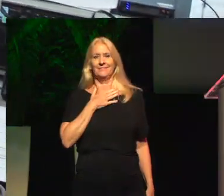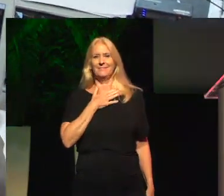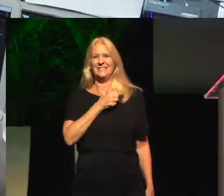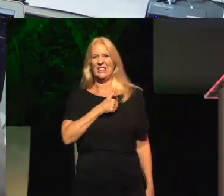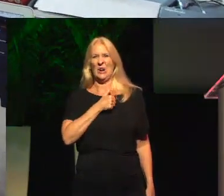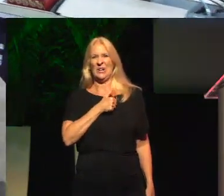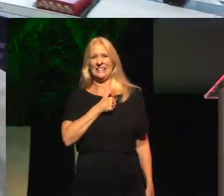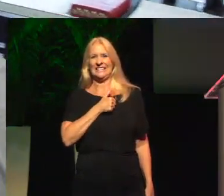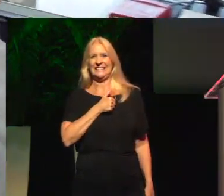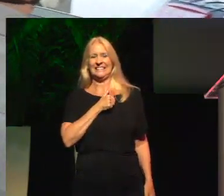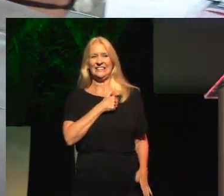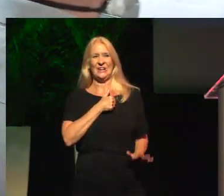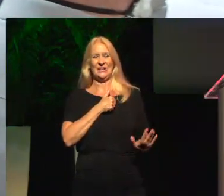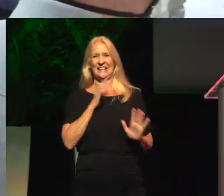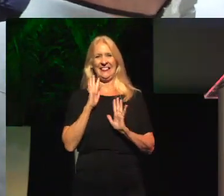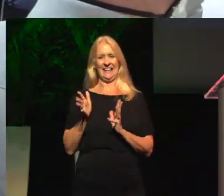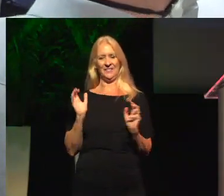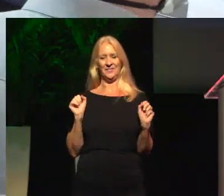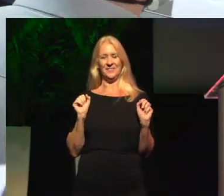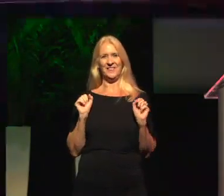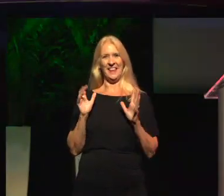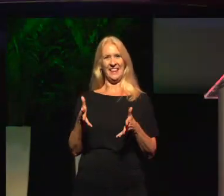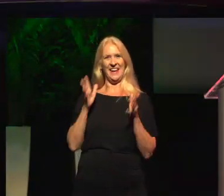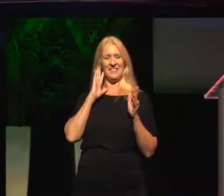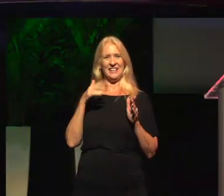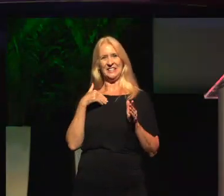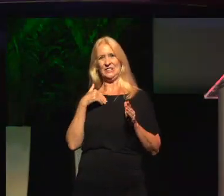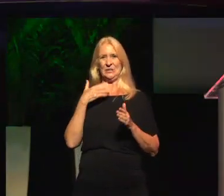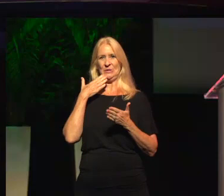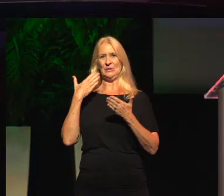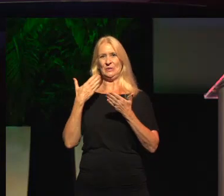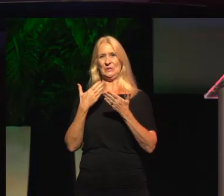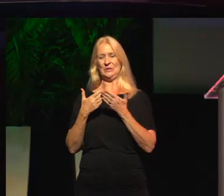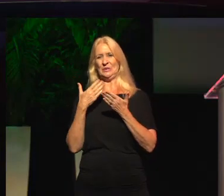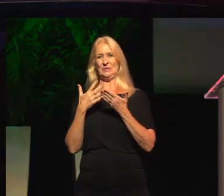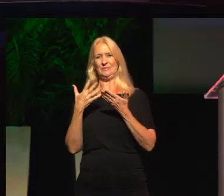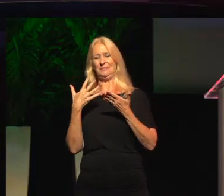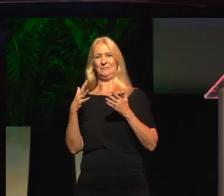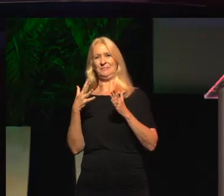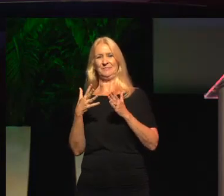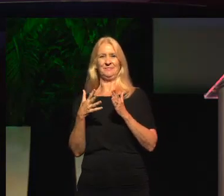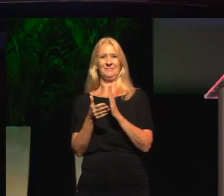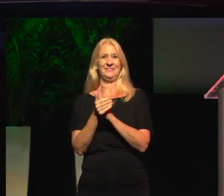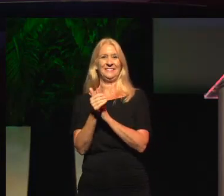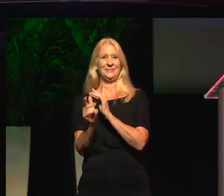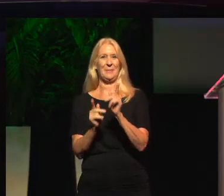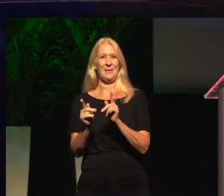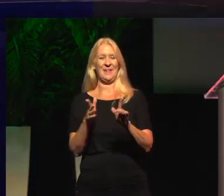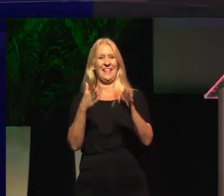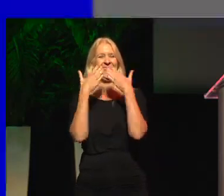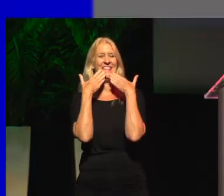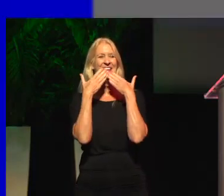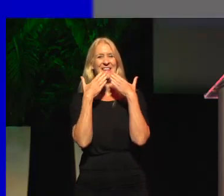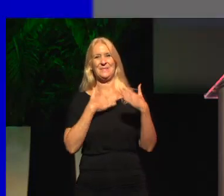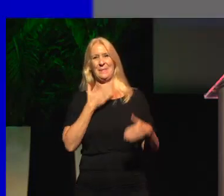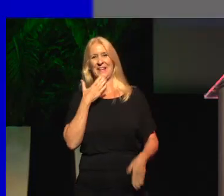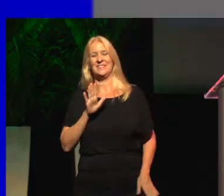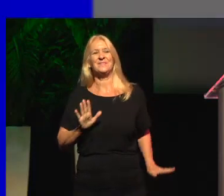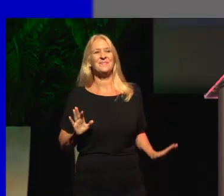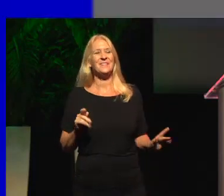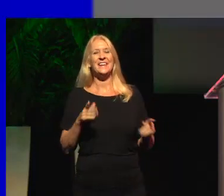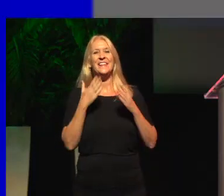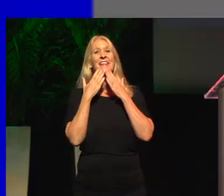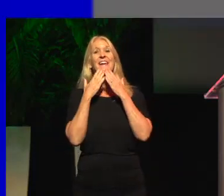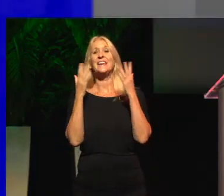Sorry. Okay, better leave that to the good guys. My bad. Sorry about that. Thank you, Dr. Knill, and thanks to everybody who was on the